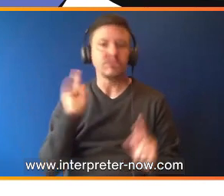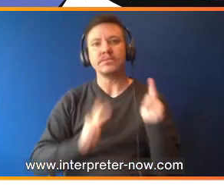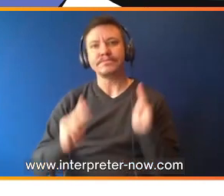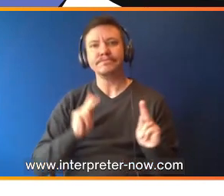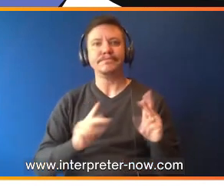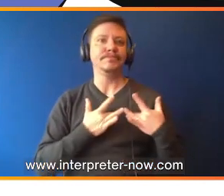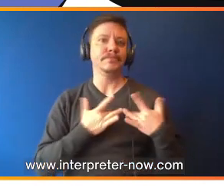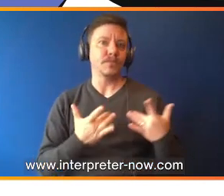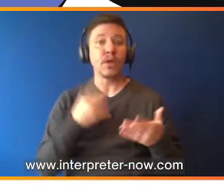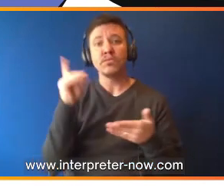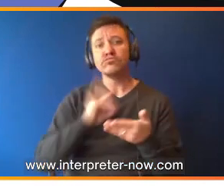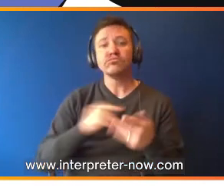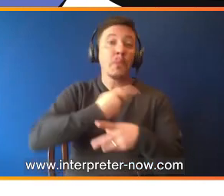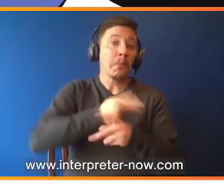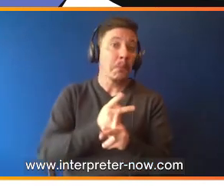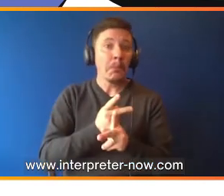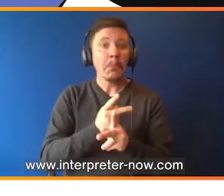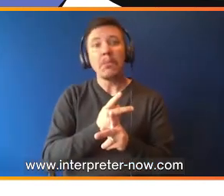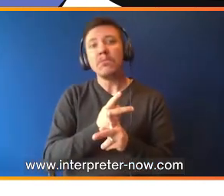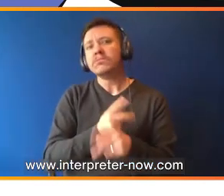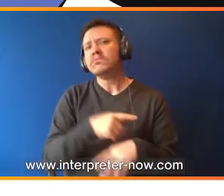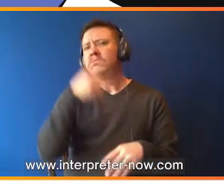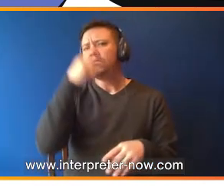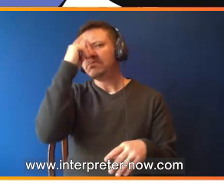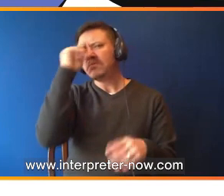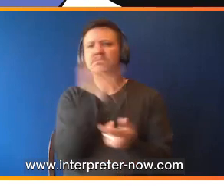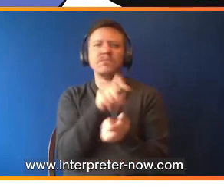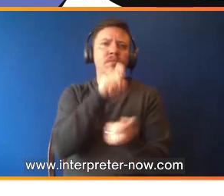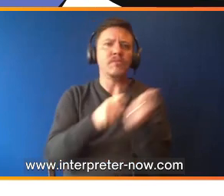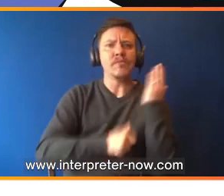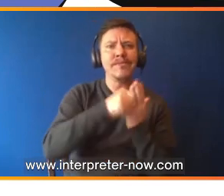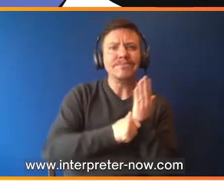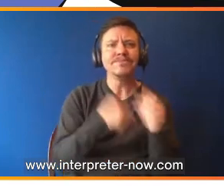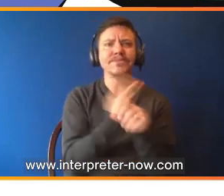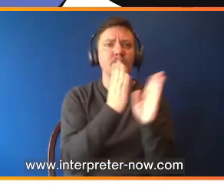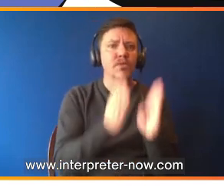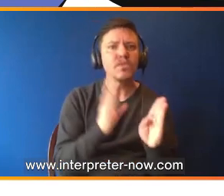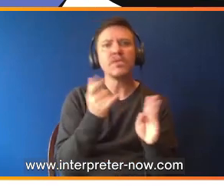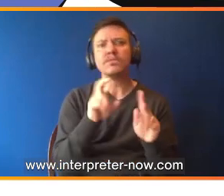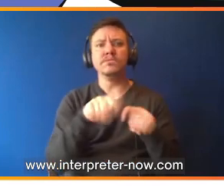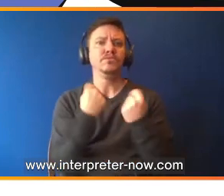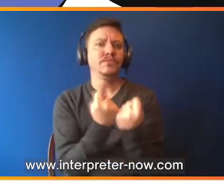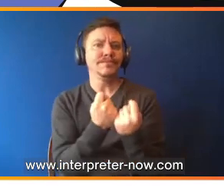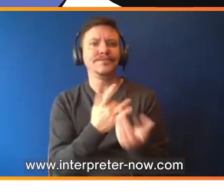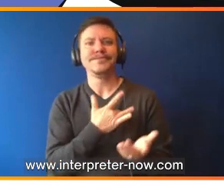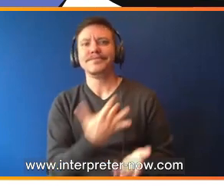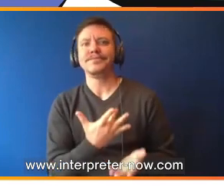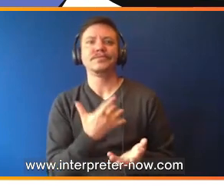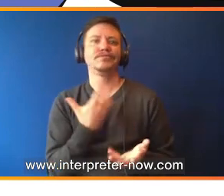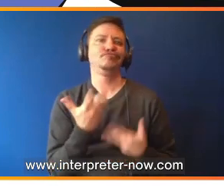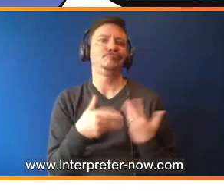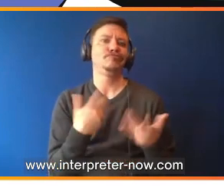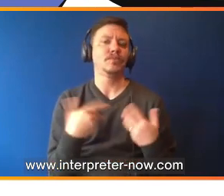male with a certain, you know, degree of education, certain socioeconomic status. And so clearly their perspective, their